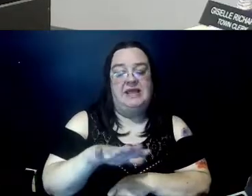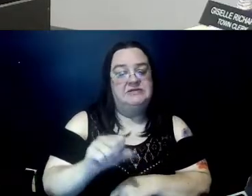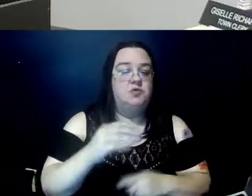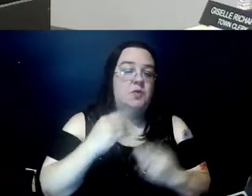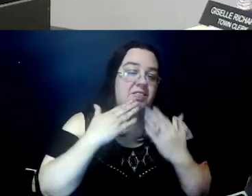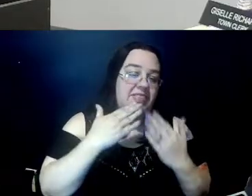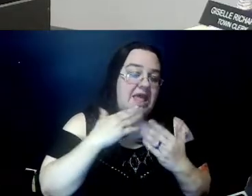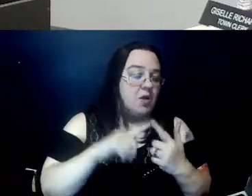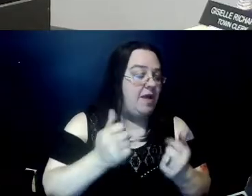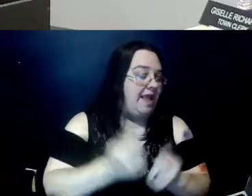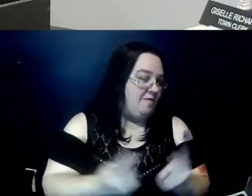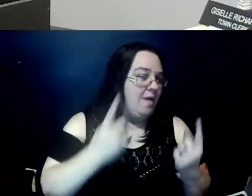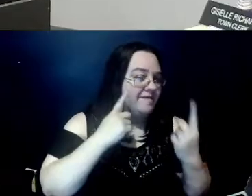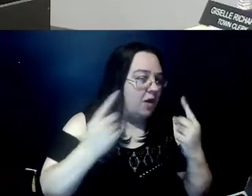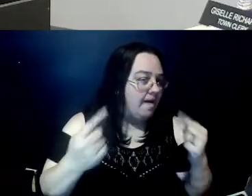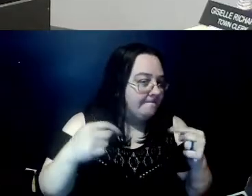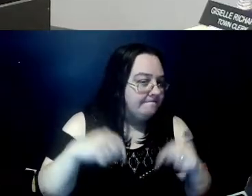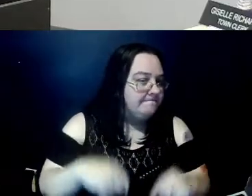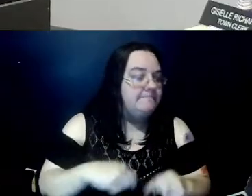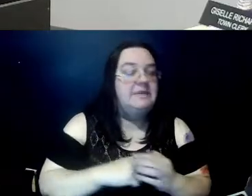coming.